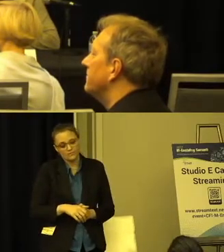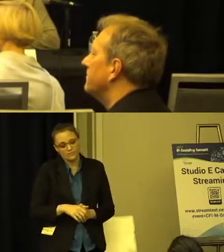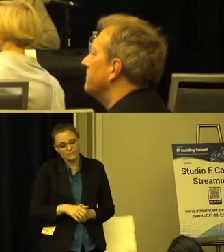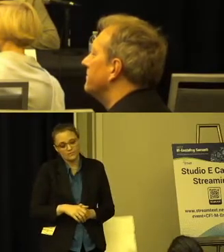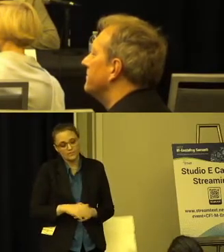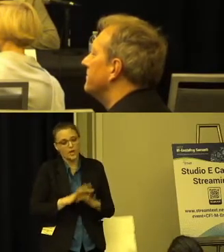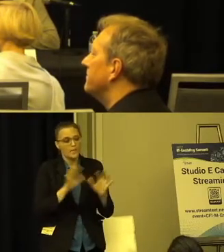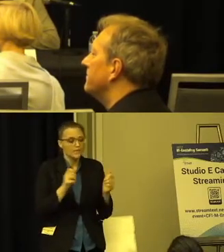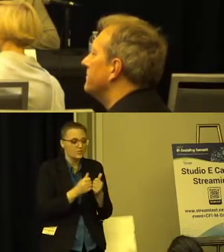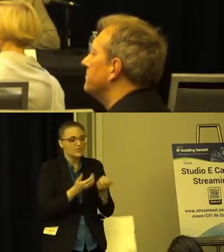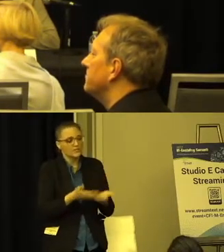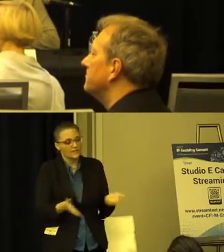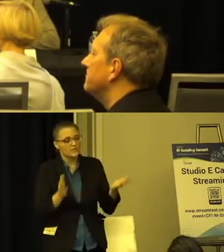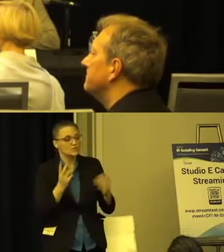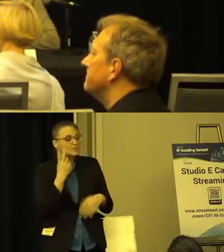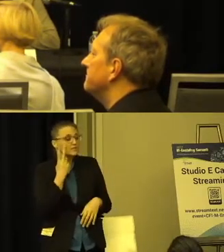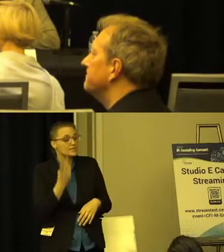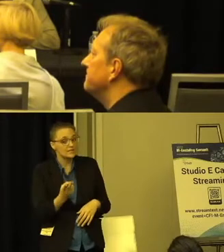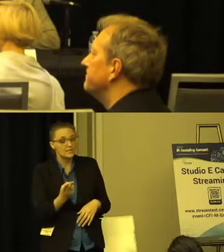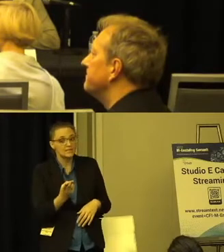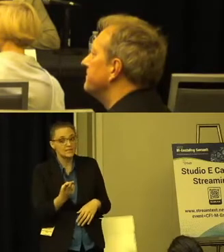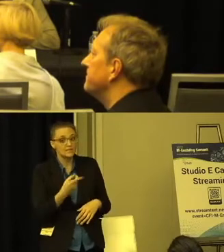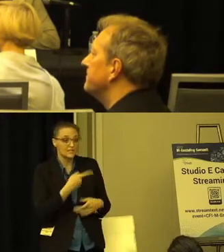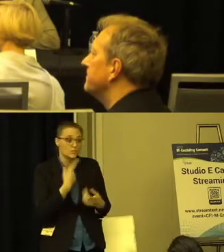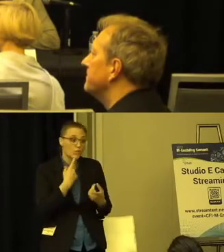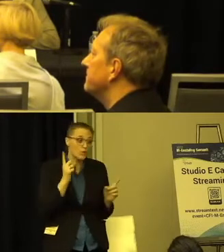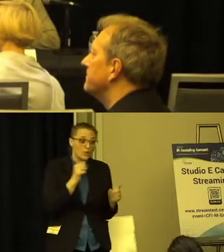combinations of things to see, is this going to